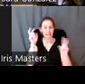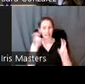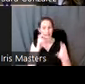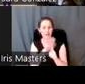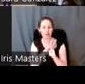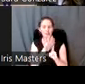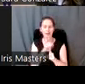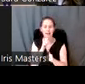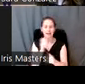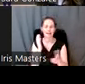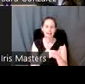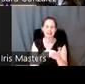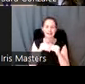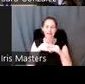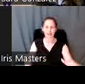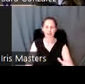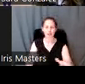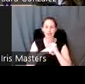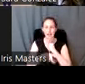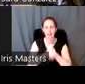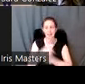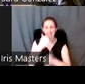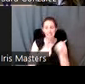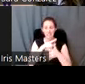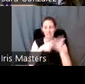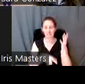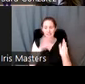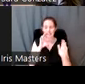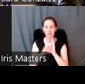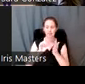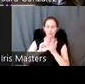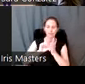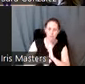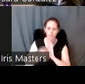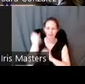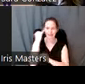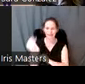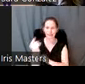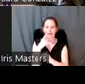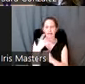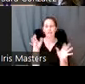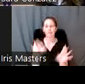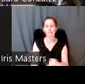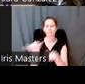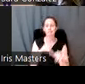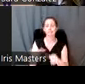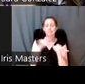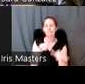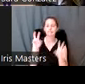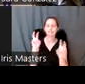by an anti-littering campaign. Each of these tropes reinforces the idea of the timeless static Indian,